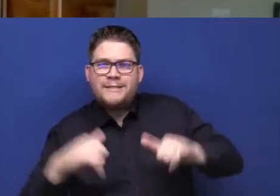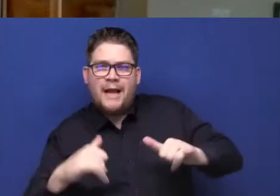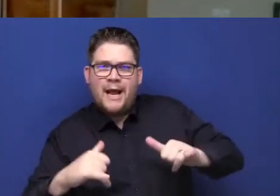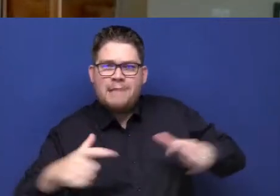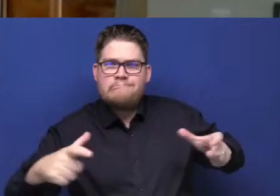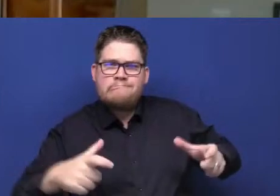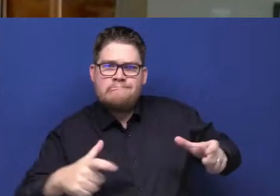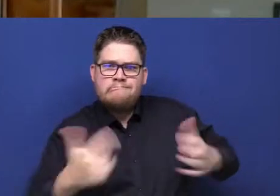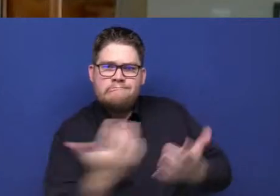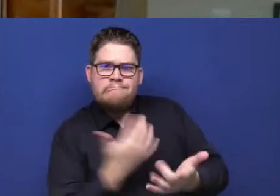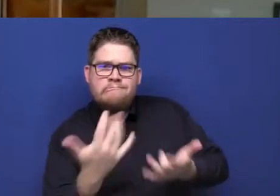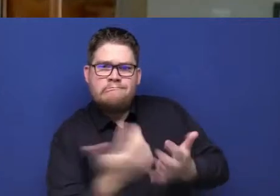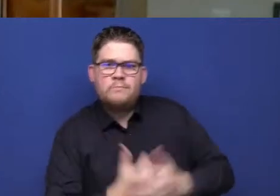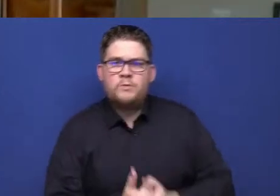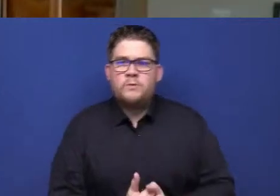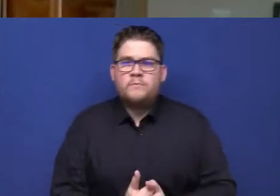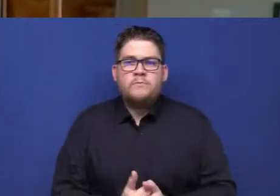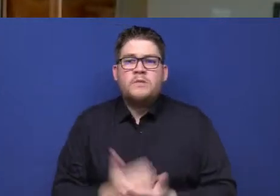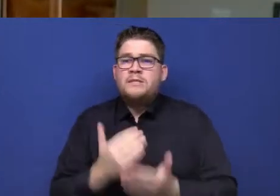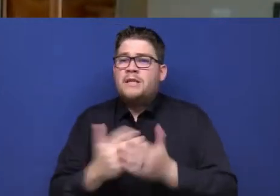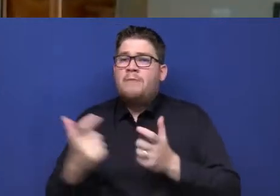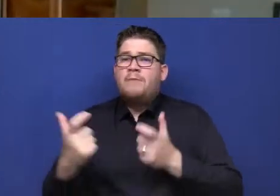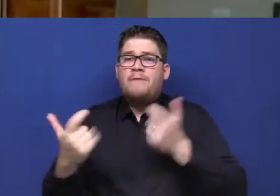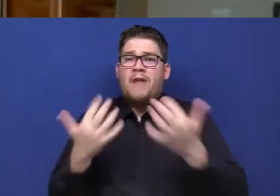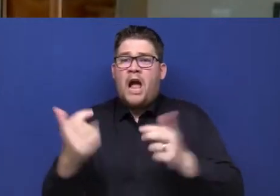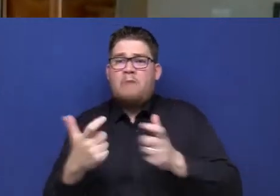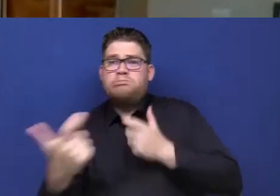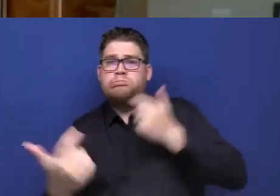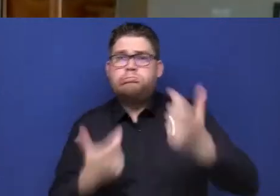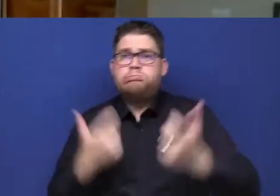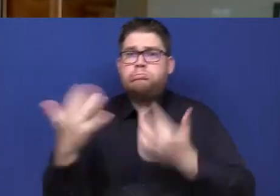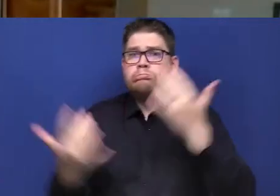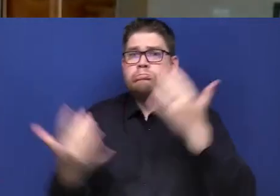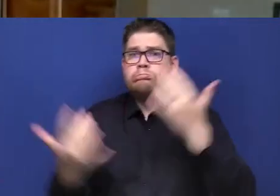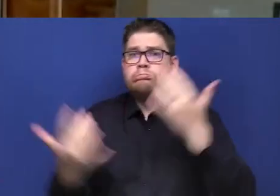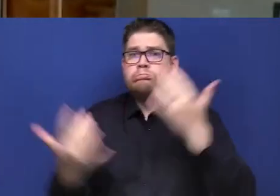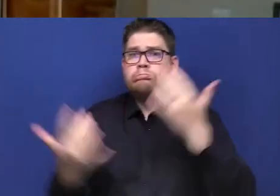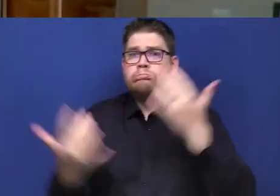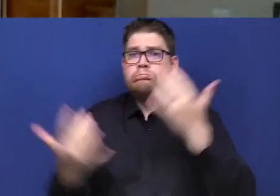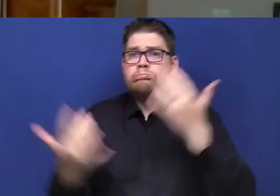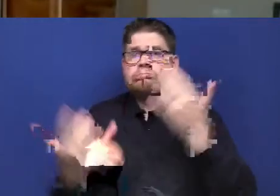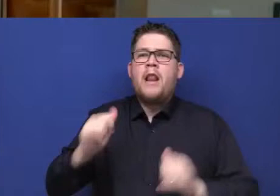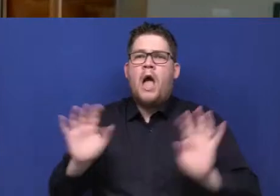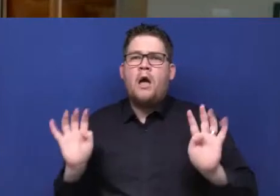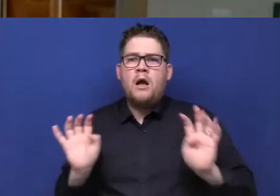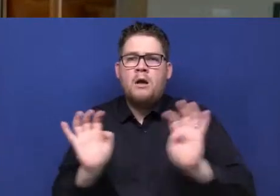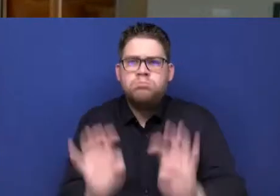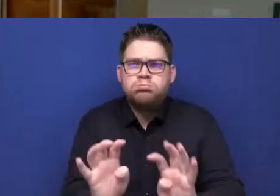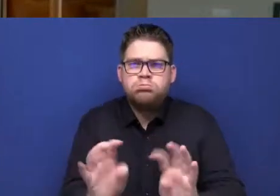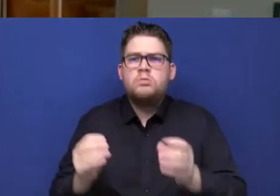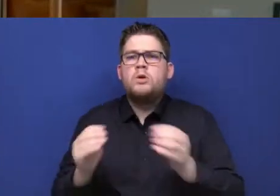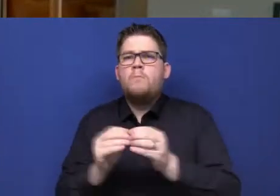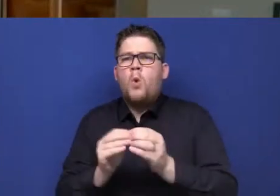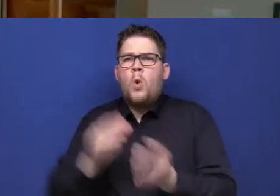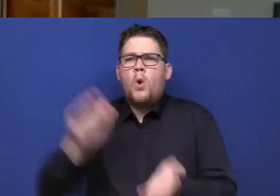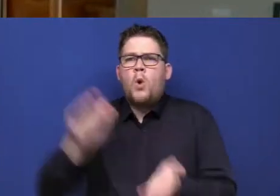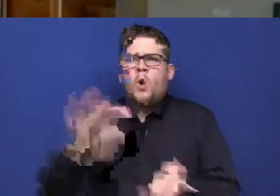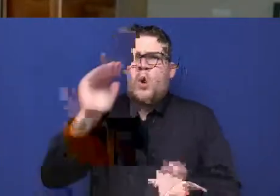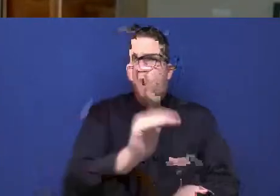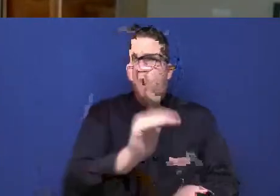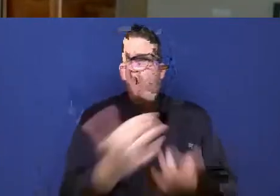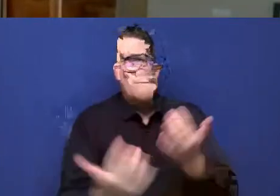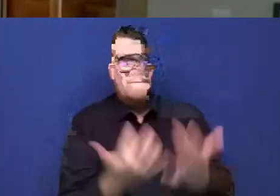lines. It's been a favorable conditions for our teams out there. In terms of resources, currently we